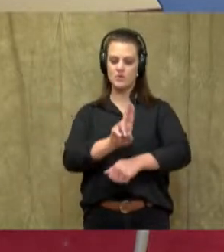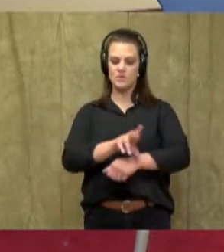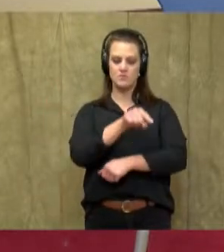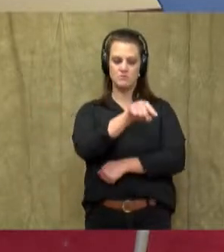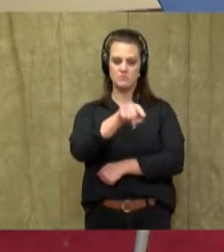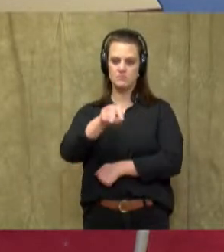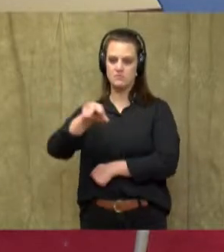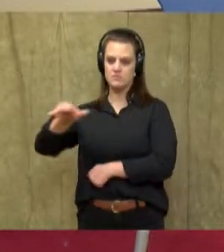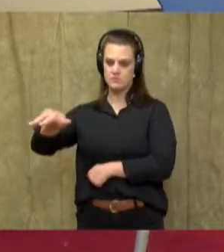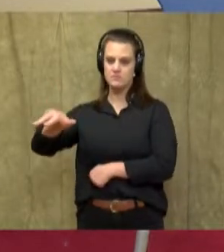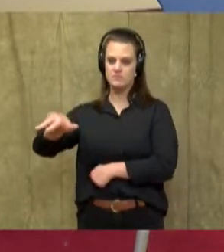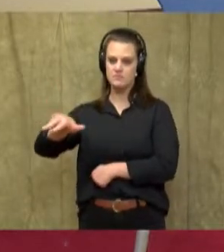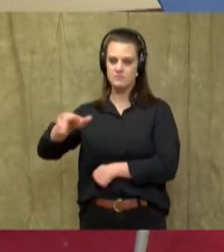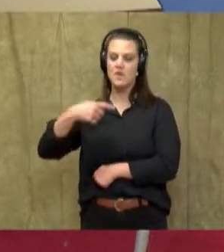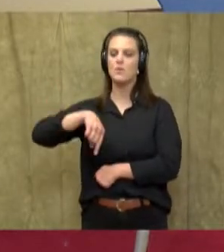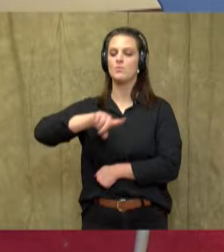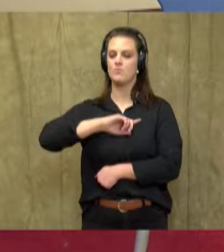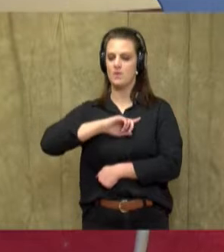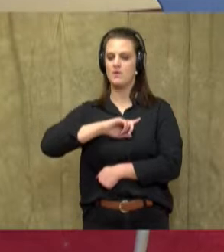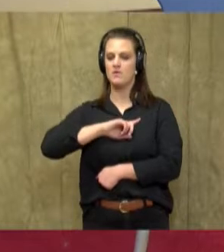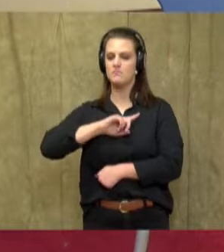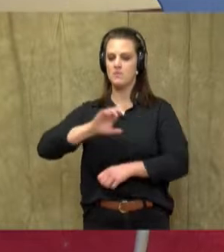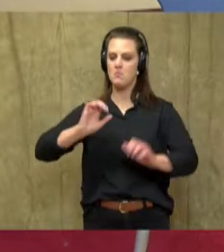sounds from the major scale that we've been working on.